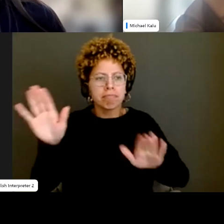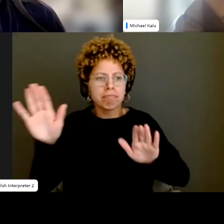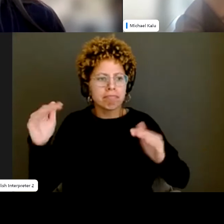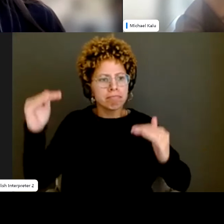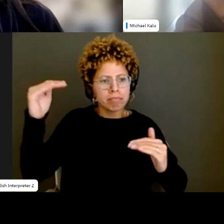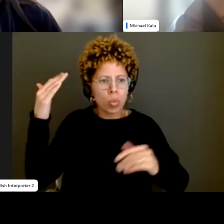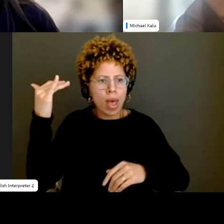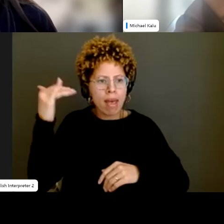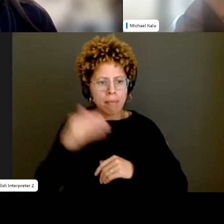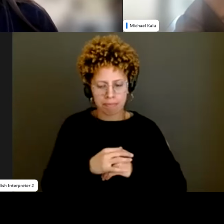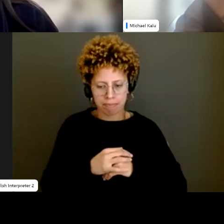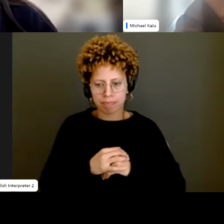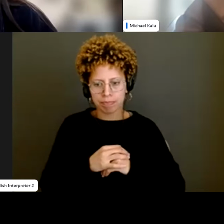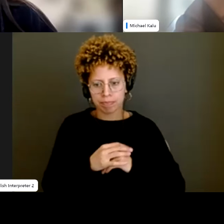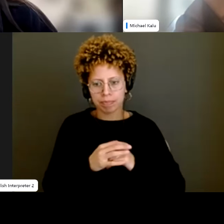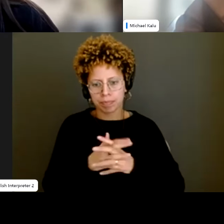Yeah,